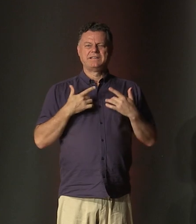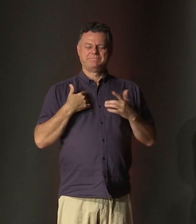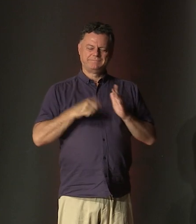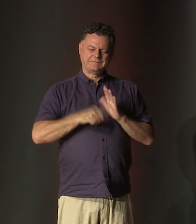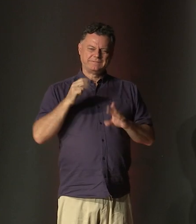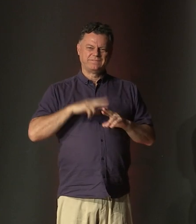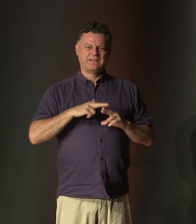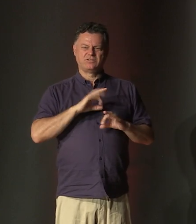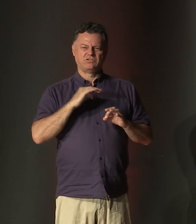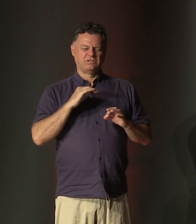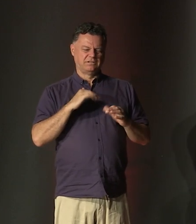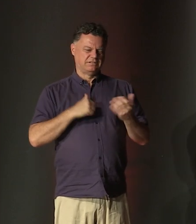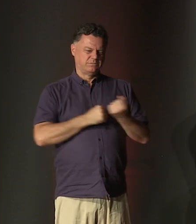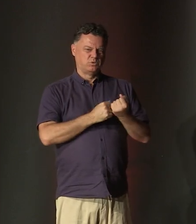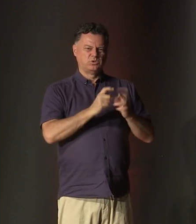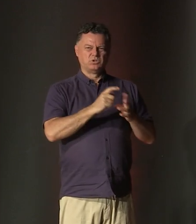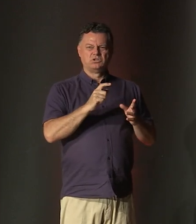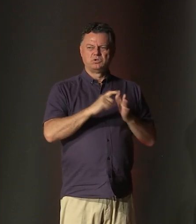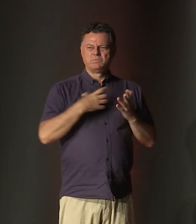enough or being enough.